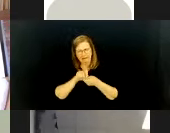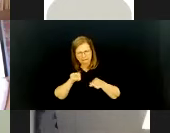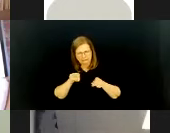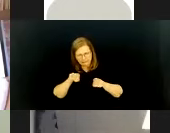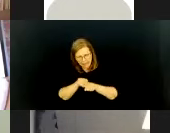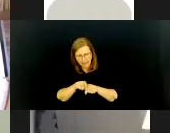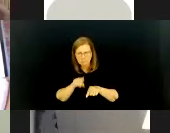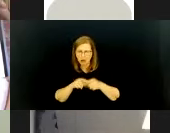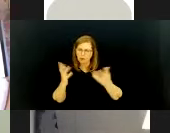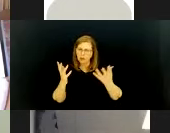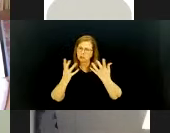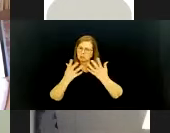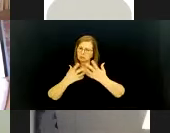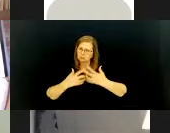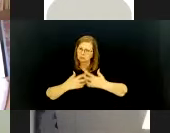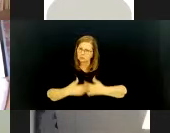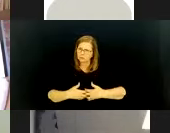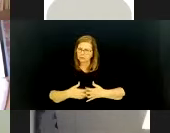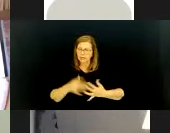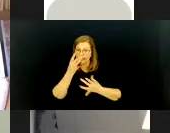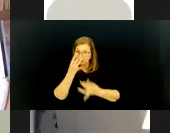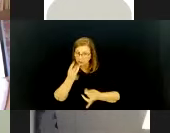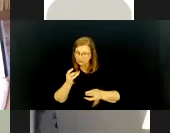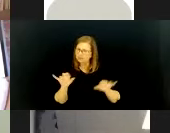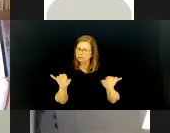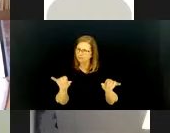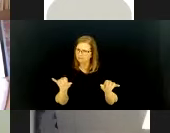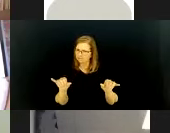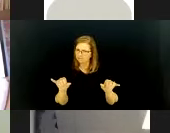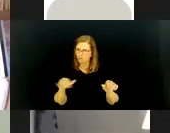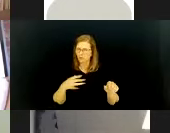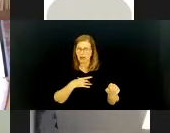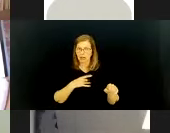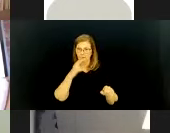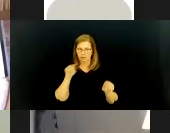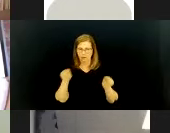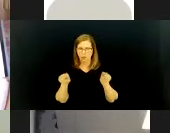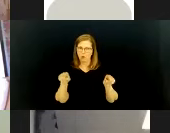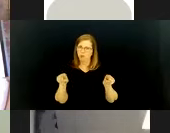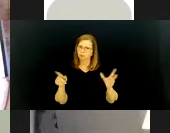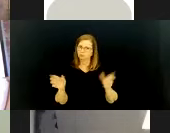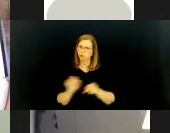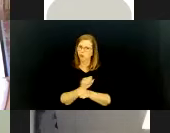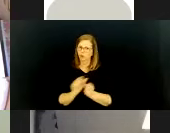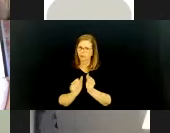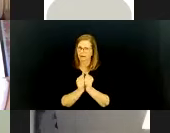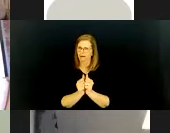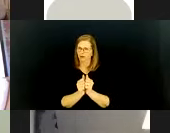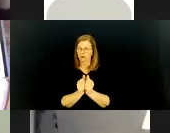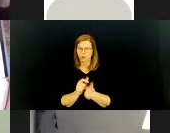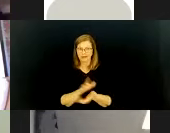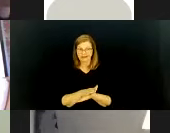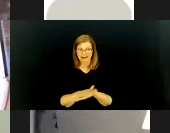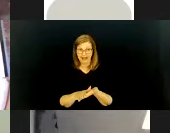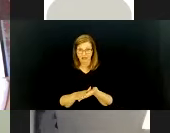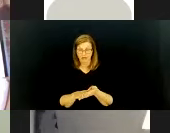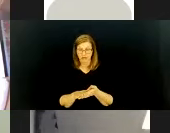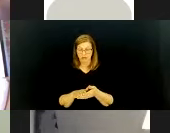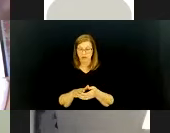align, and her interests have stayed very similar. We like to see that they complement each other. And what's nice about those is those